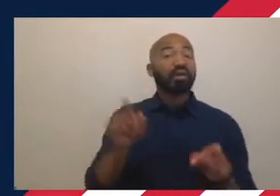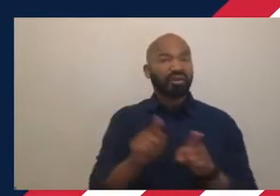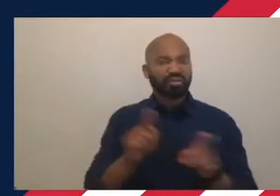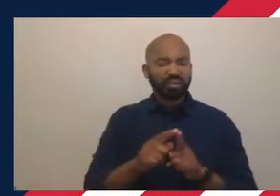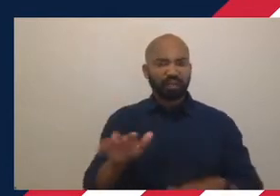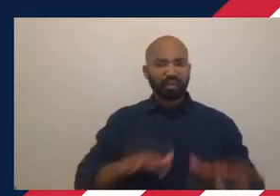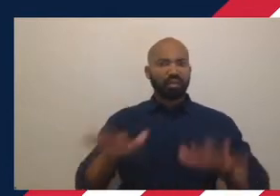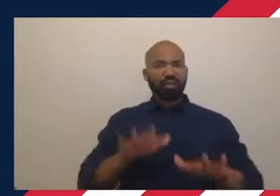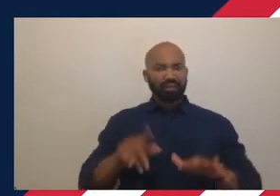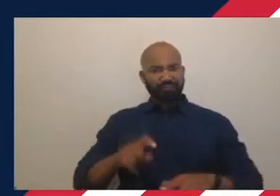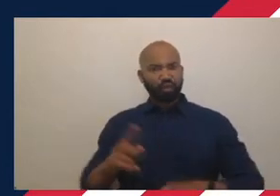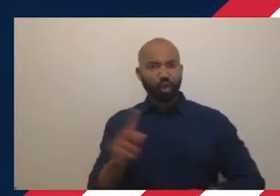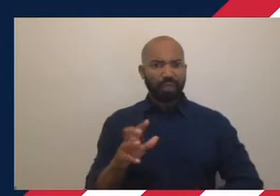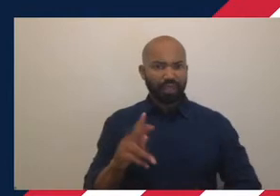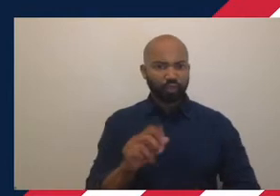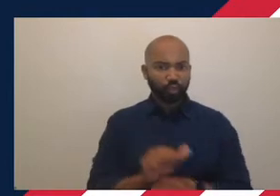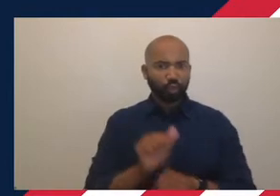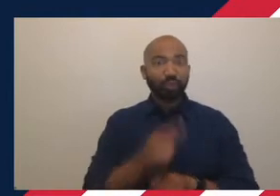And